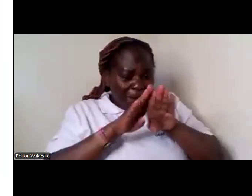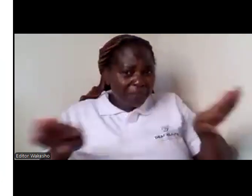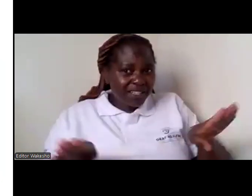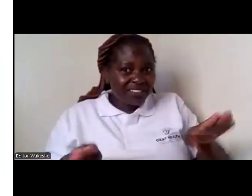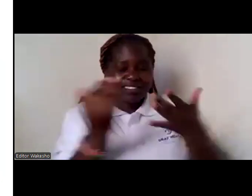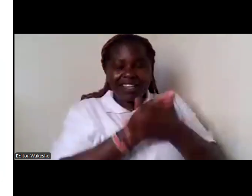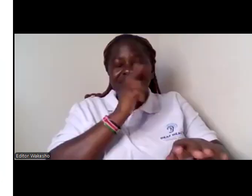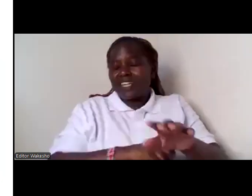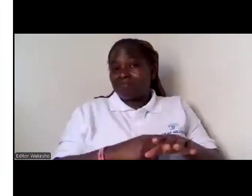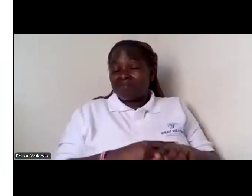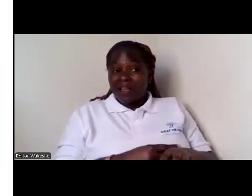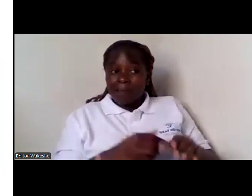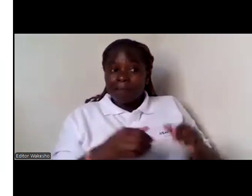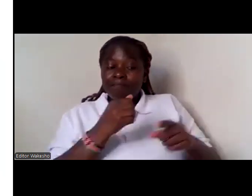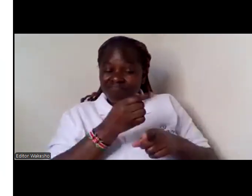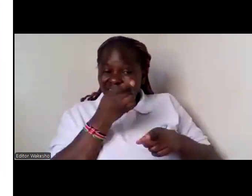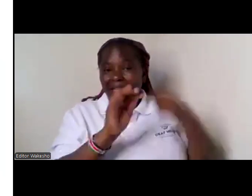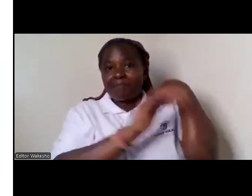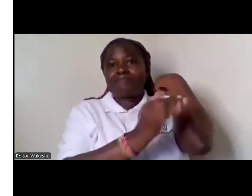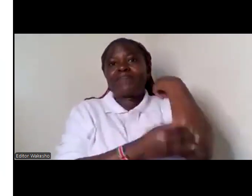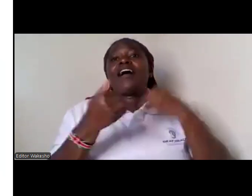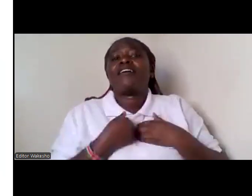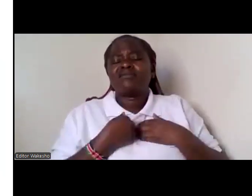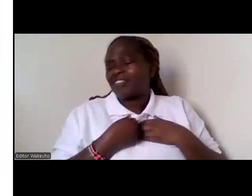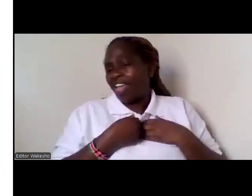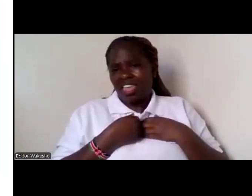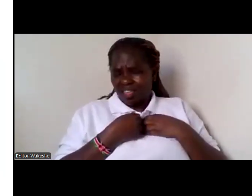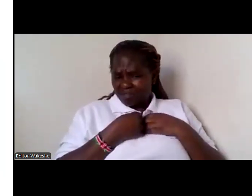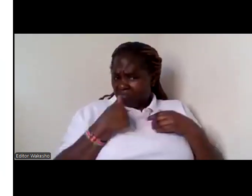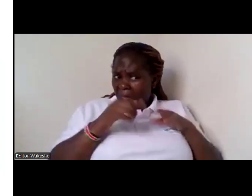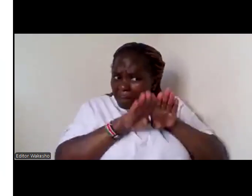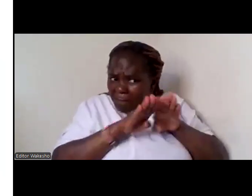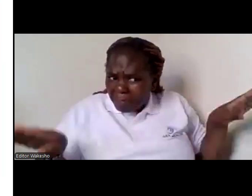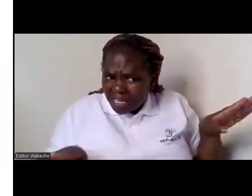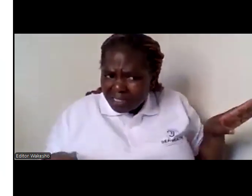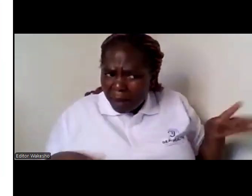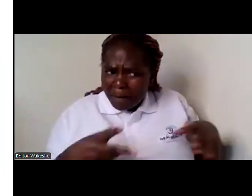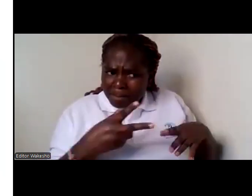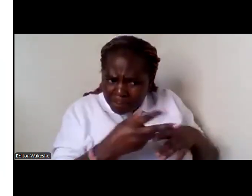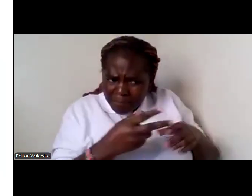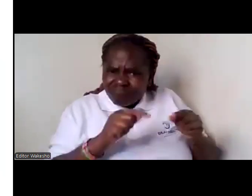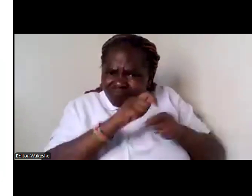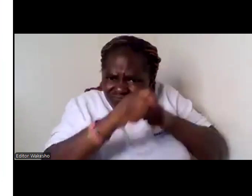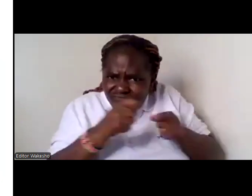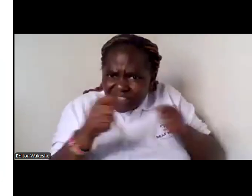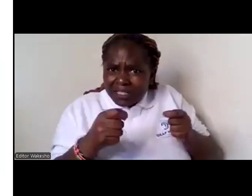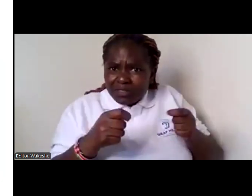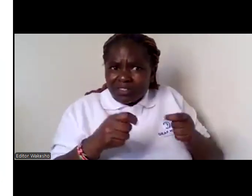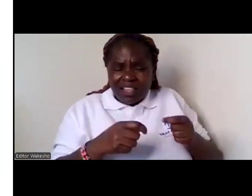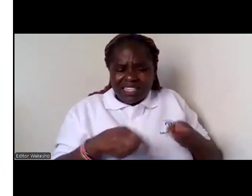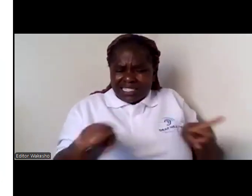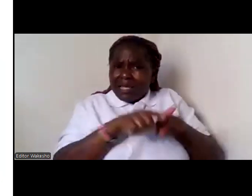gotten pregnant. We've had cases where someone has been tied both their tubes, or a man has had a